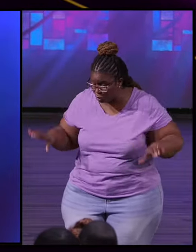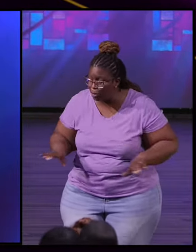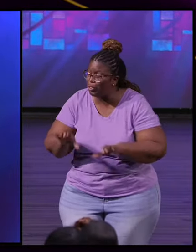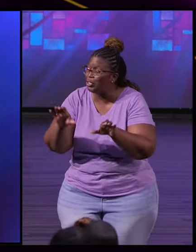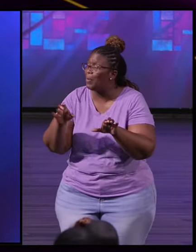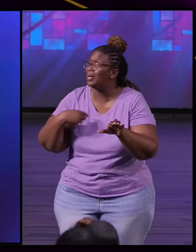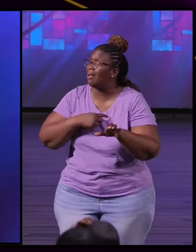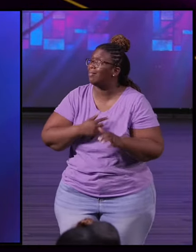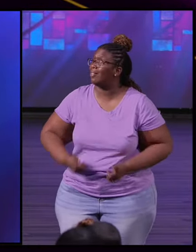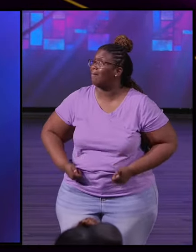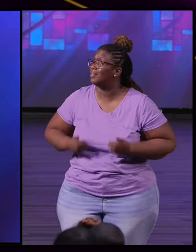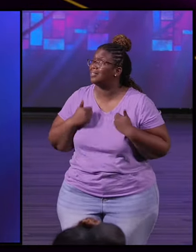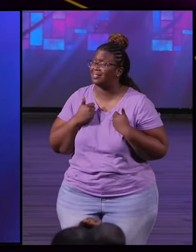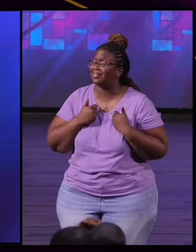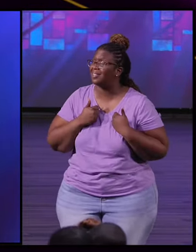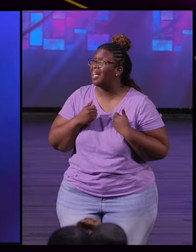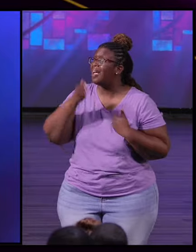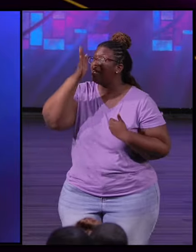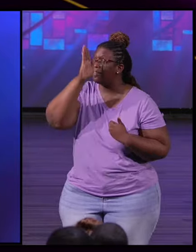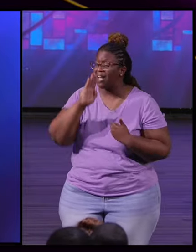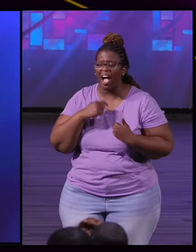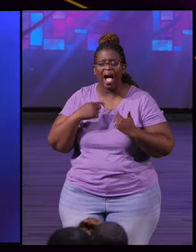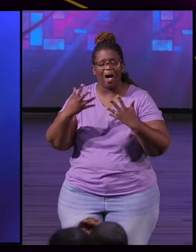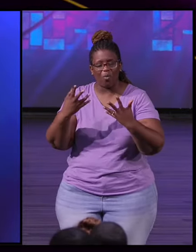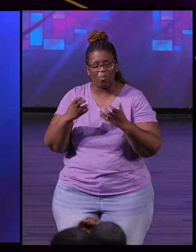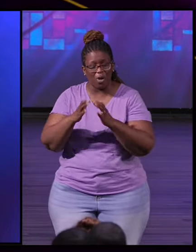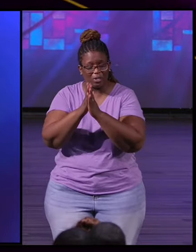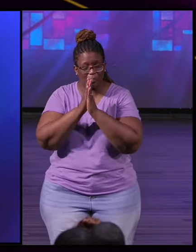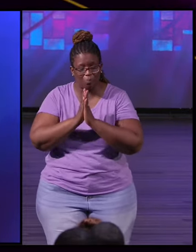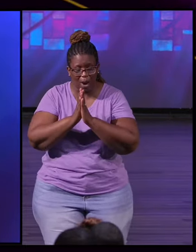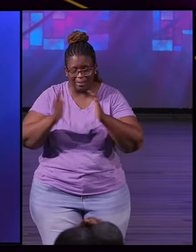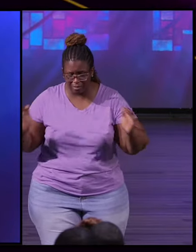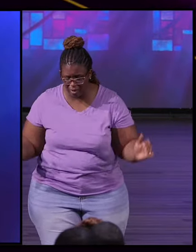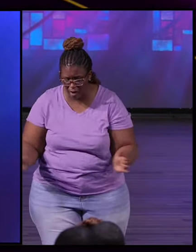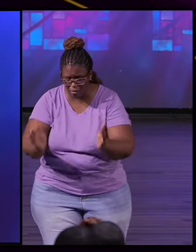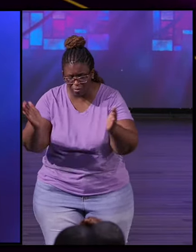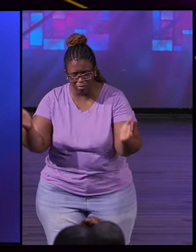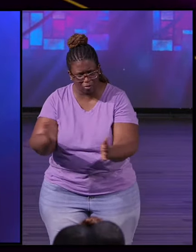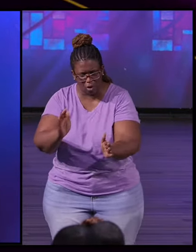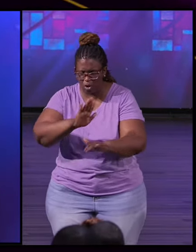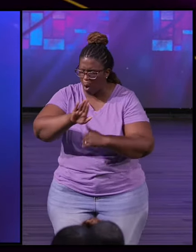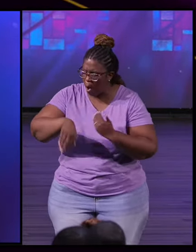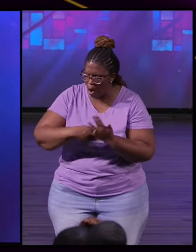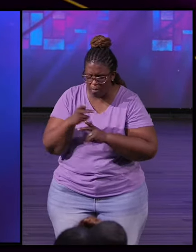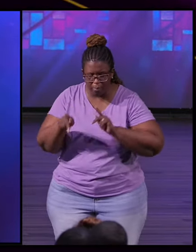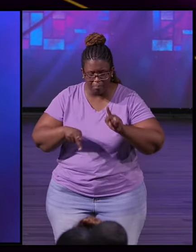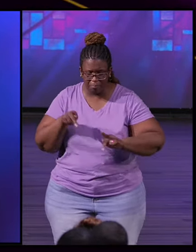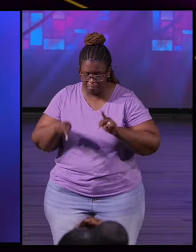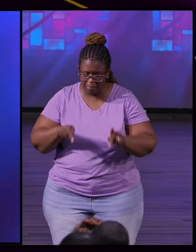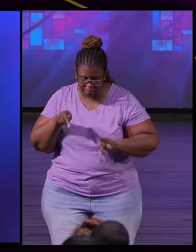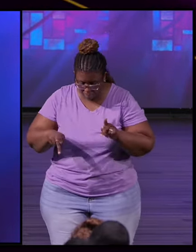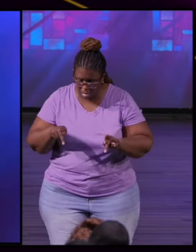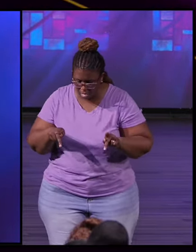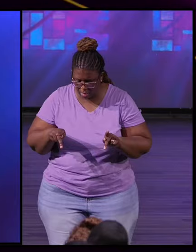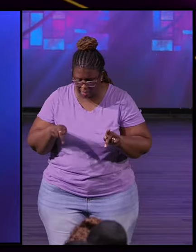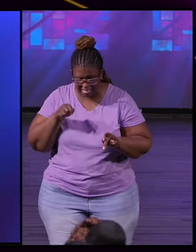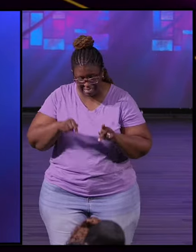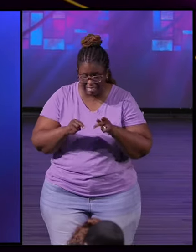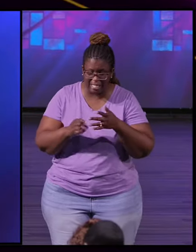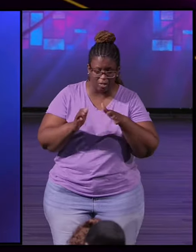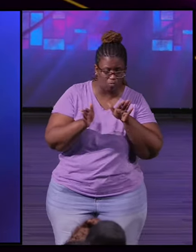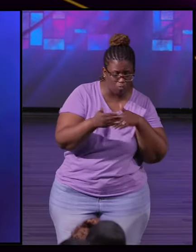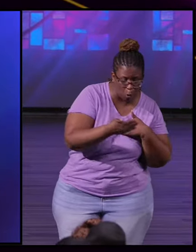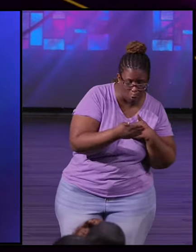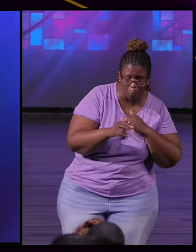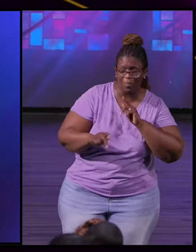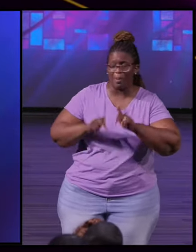lives. God, I want to pray a prayer of encouragement over every person in this room, over every person